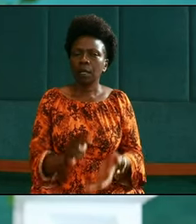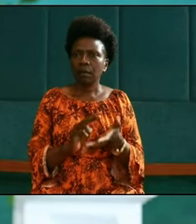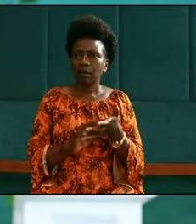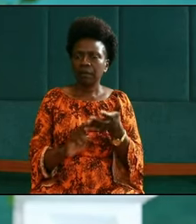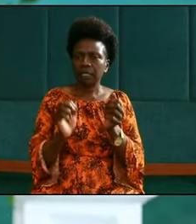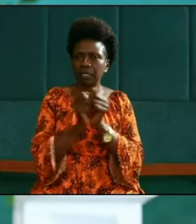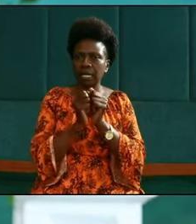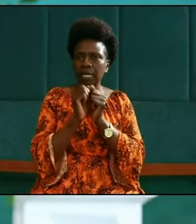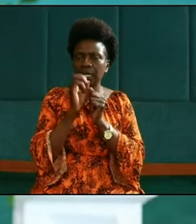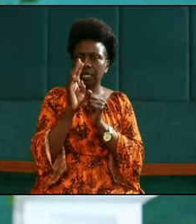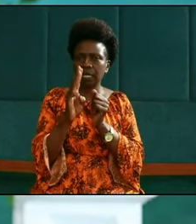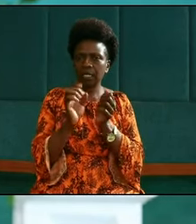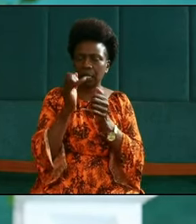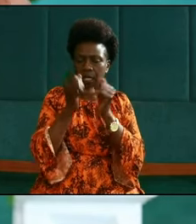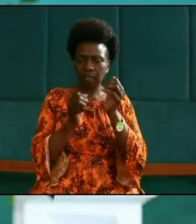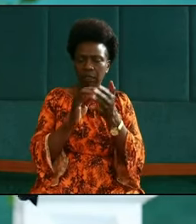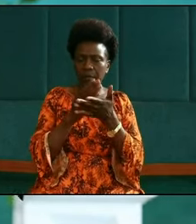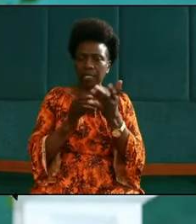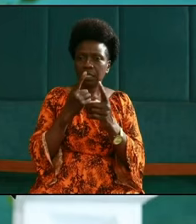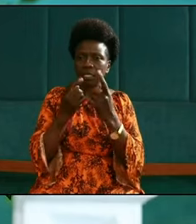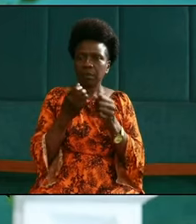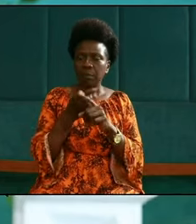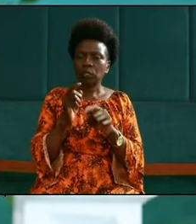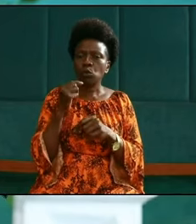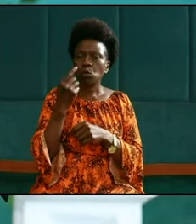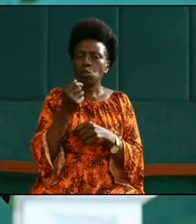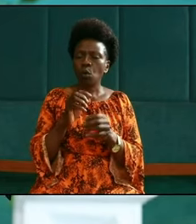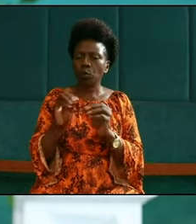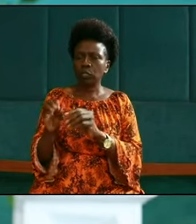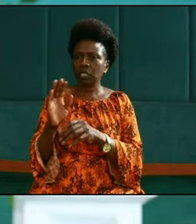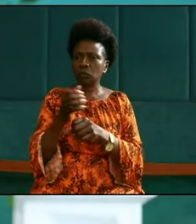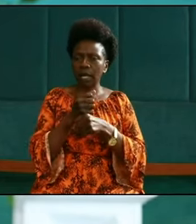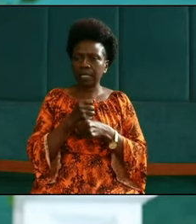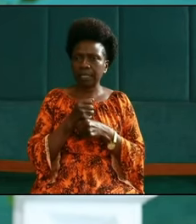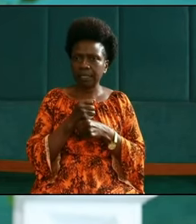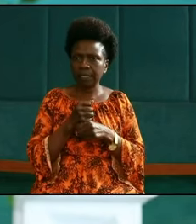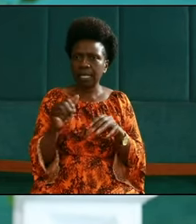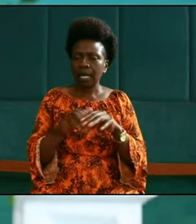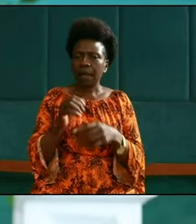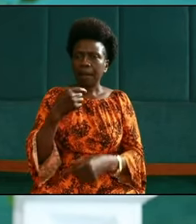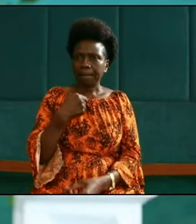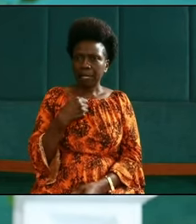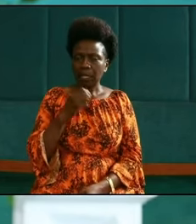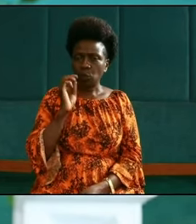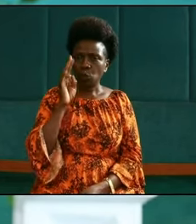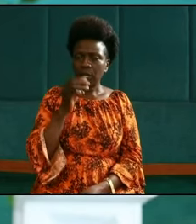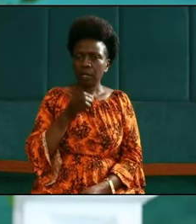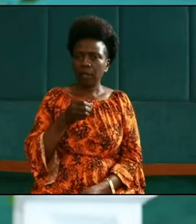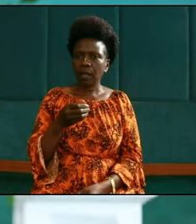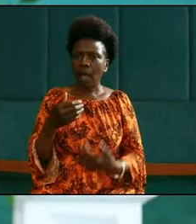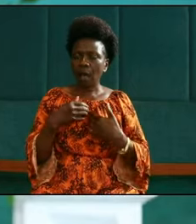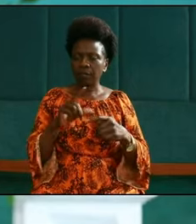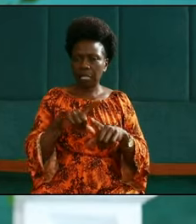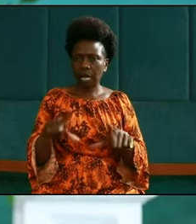Verse 13, the last part says, "But he who puts his trust in me shall possess